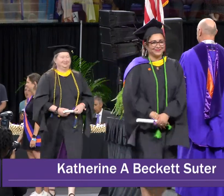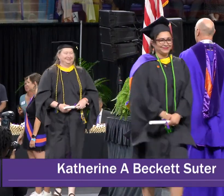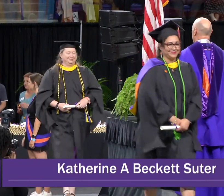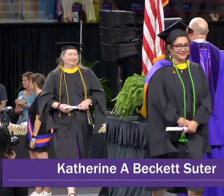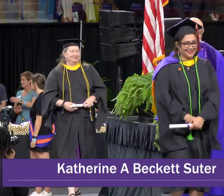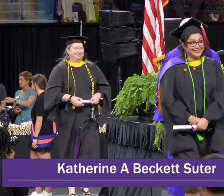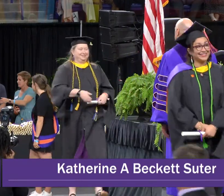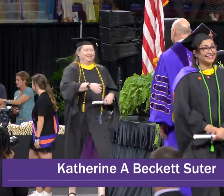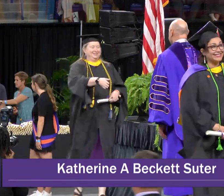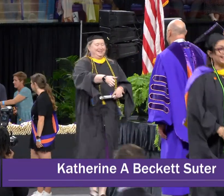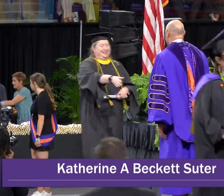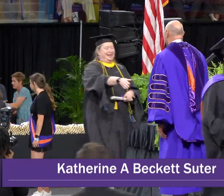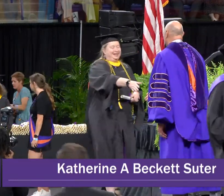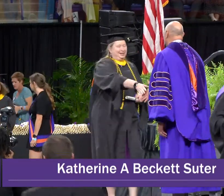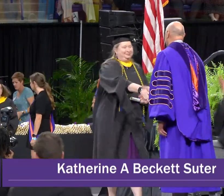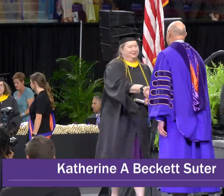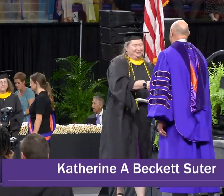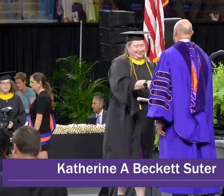Golubkesh,